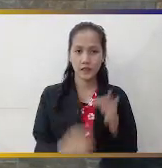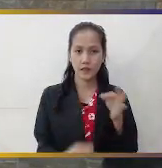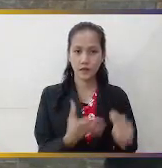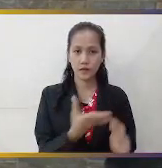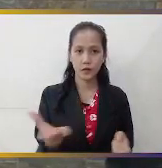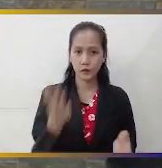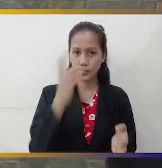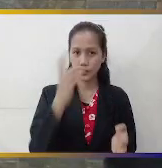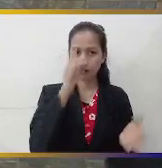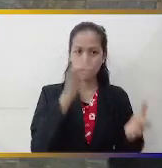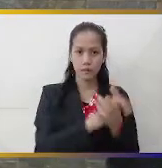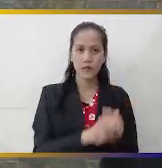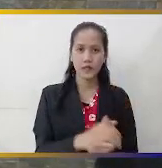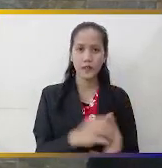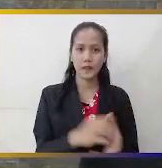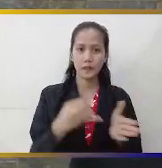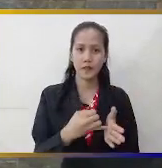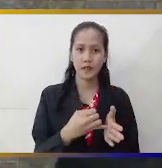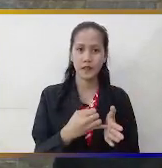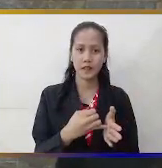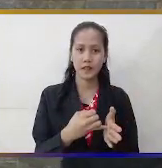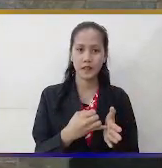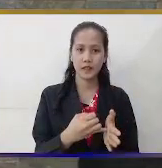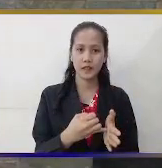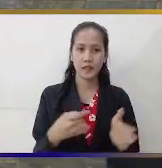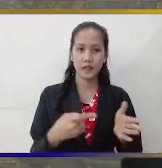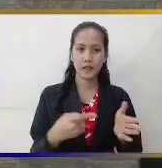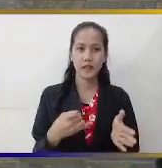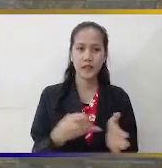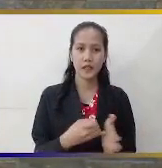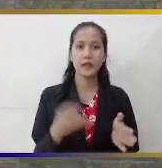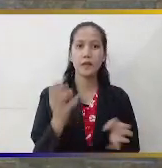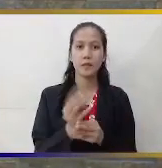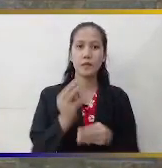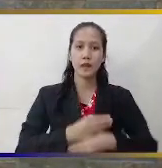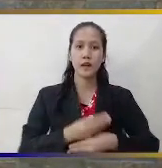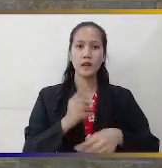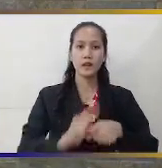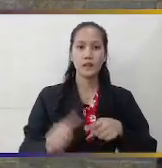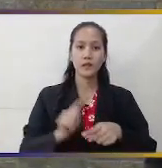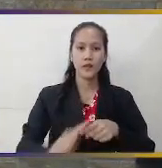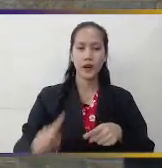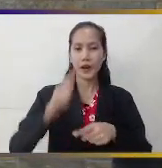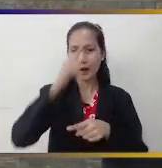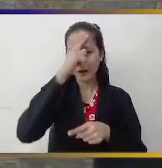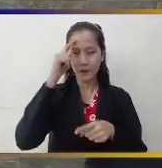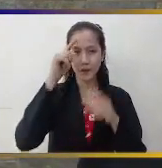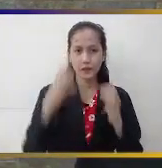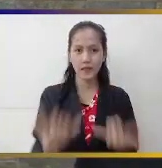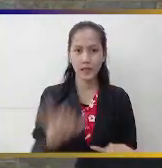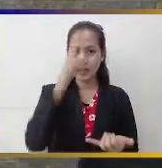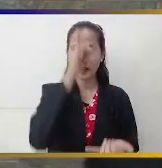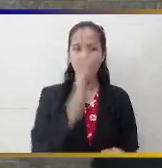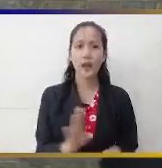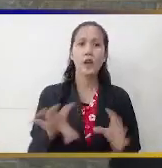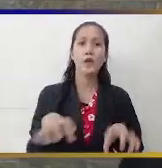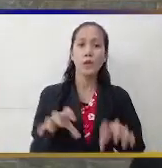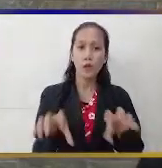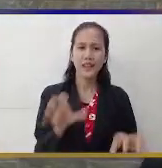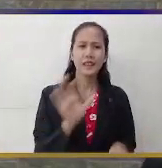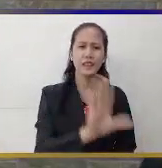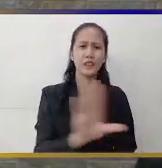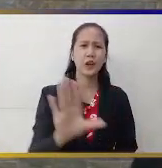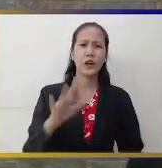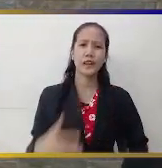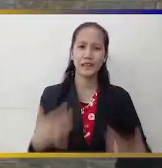If you will believe it, it will make the difference. Because now it's going to work in your life. Amen?